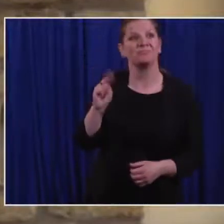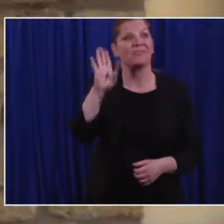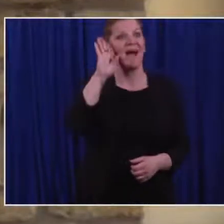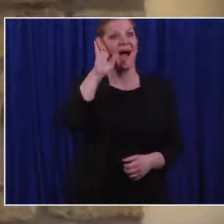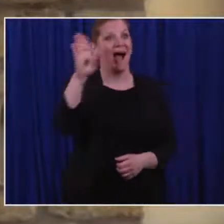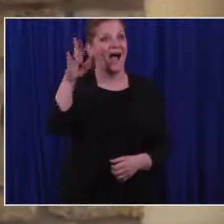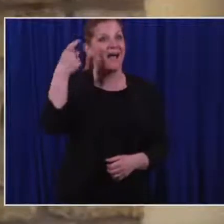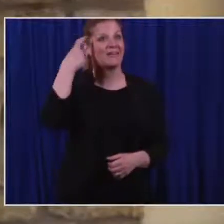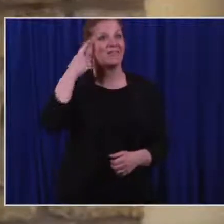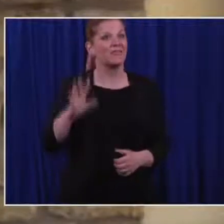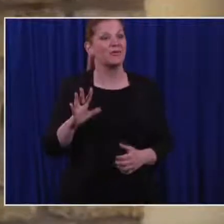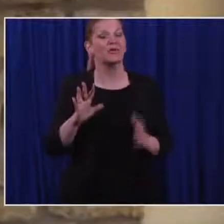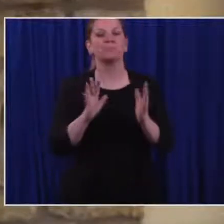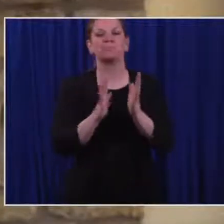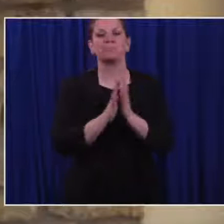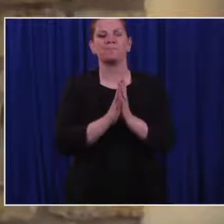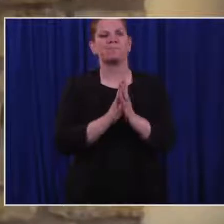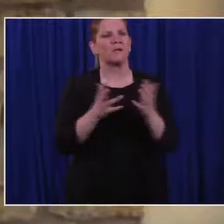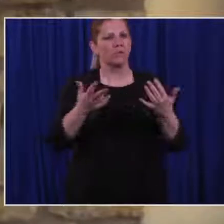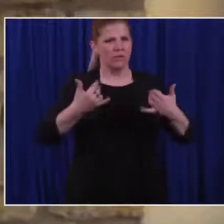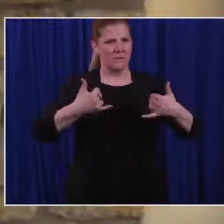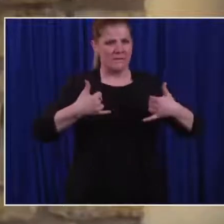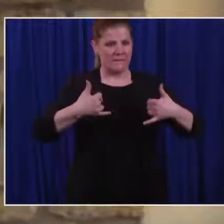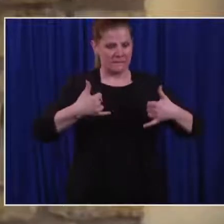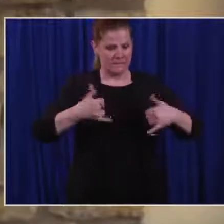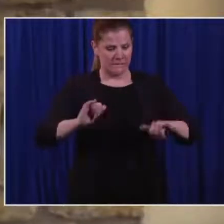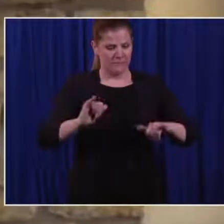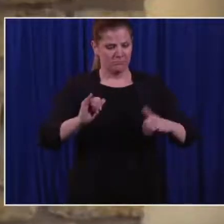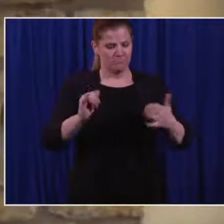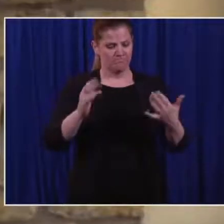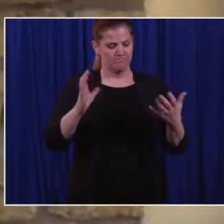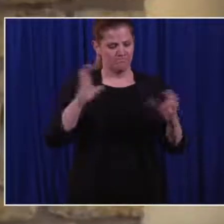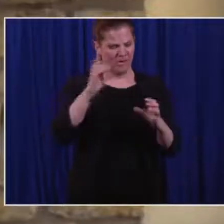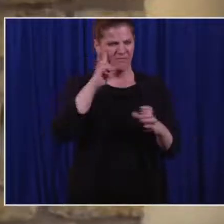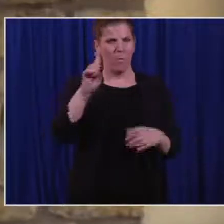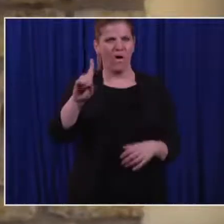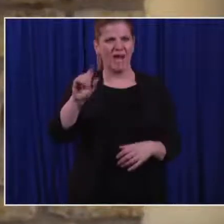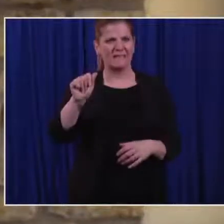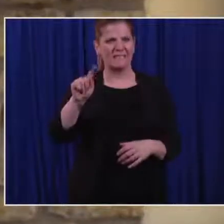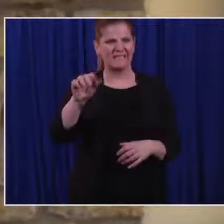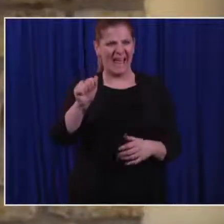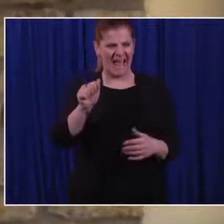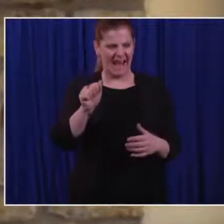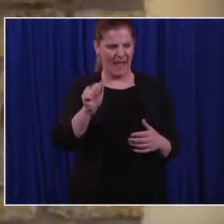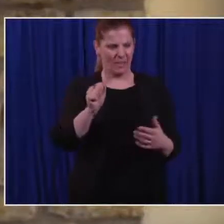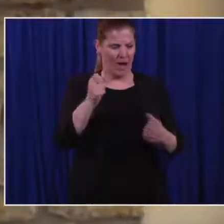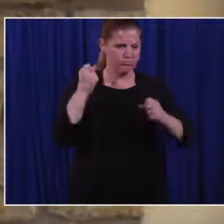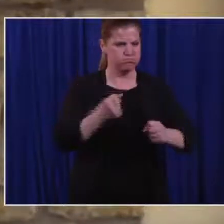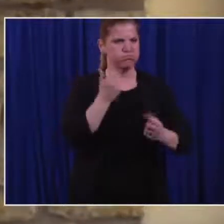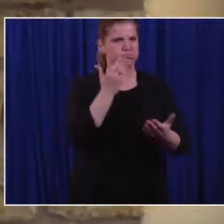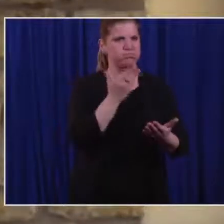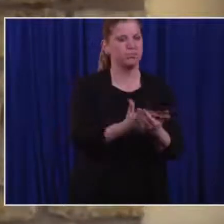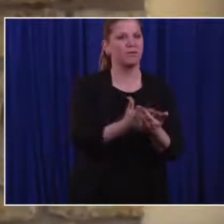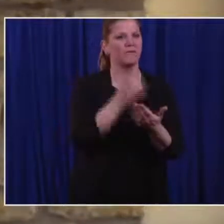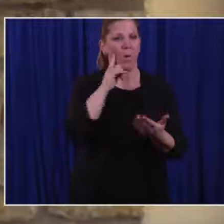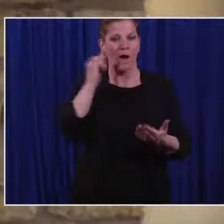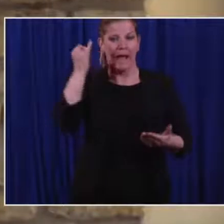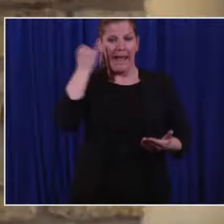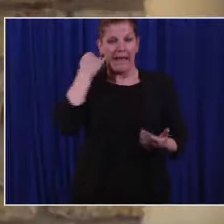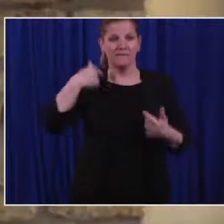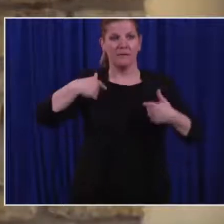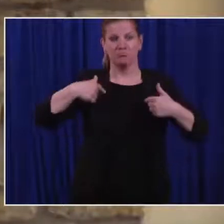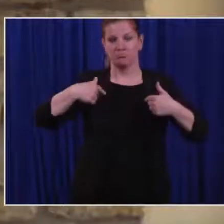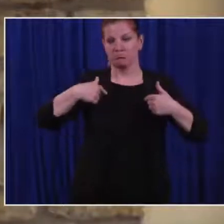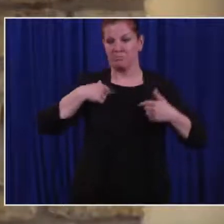still no reliable data on asymptomatic transmission, as far as I know. And